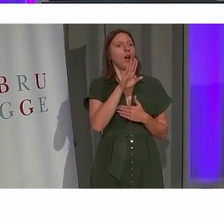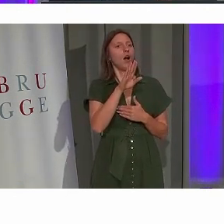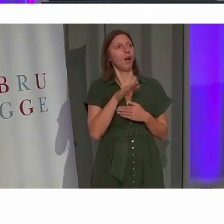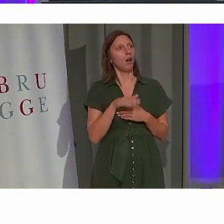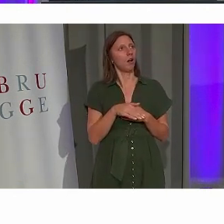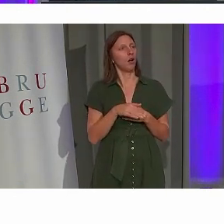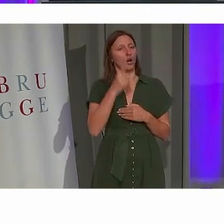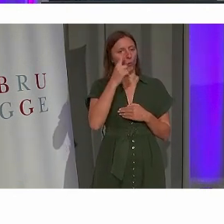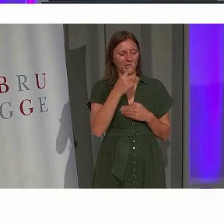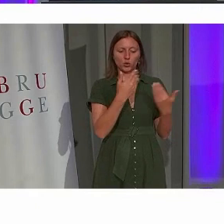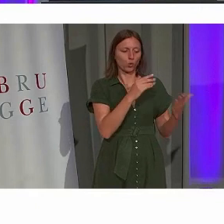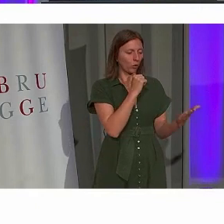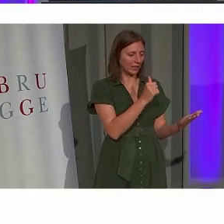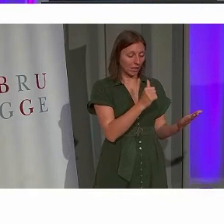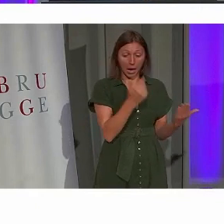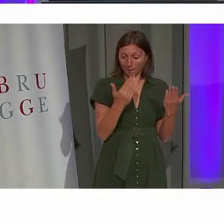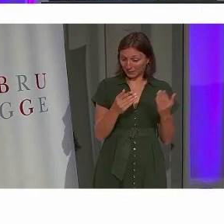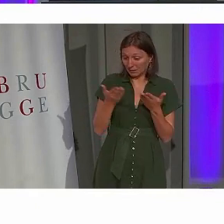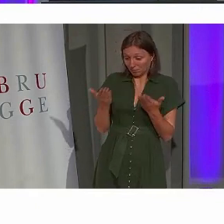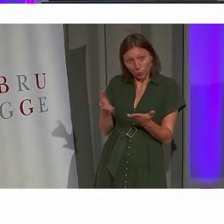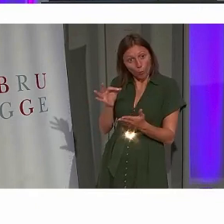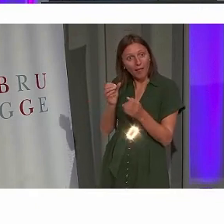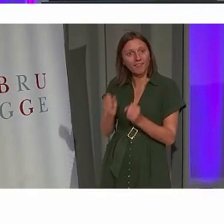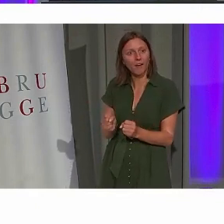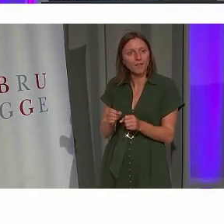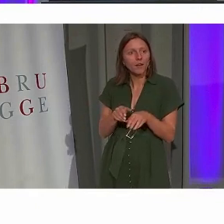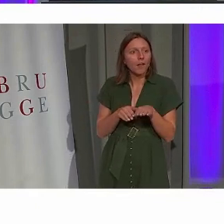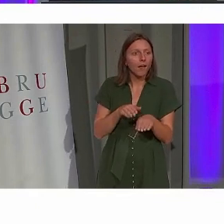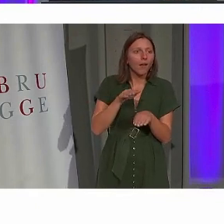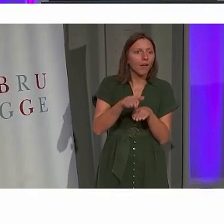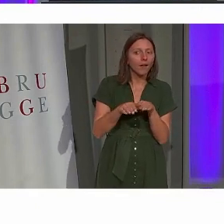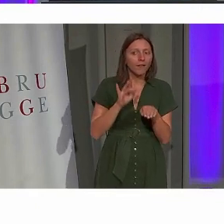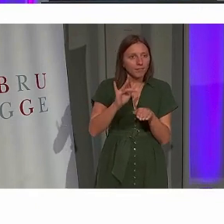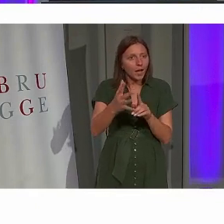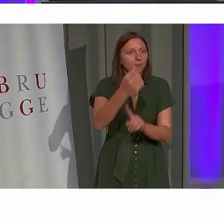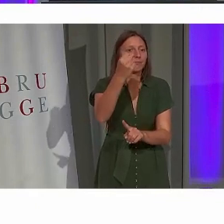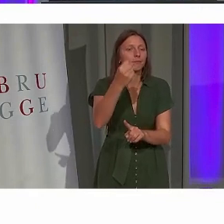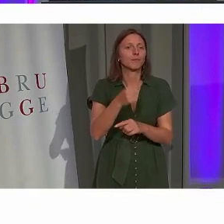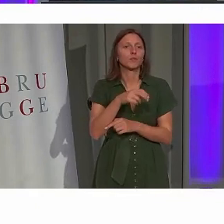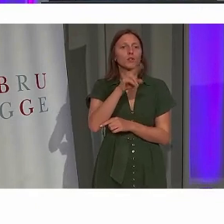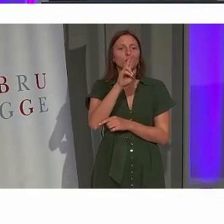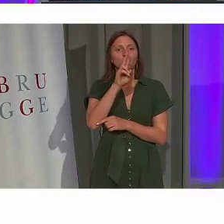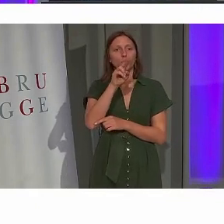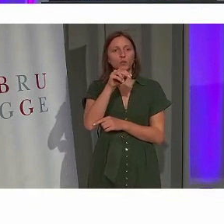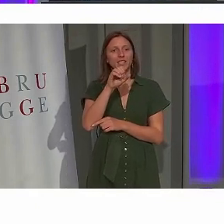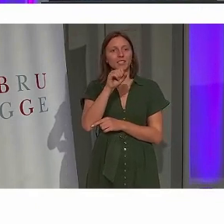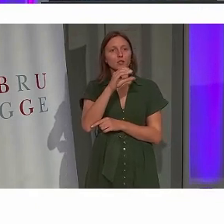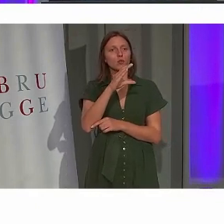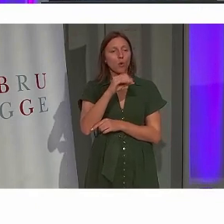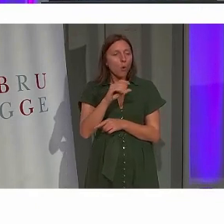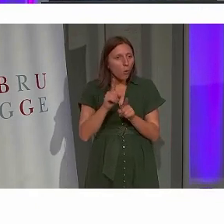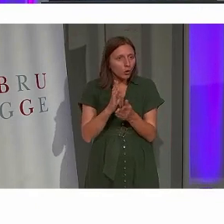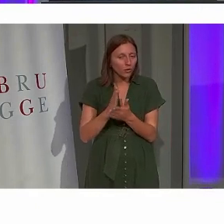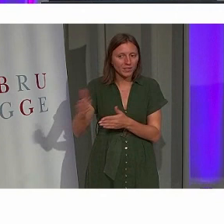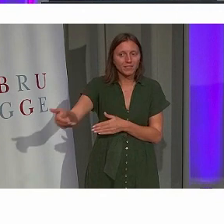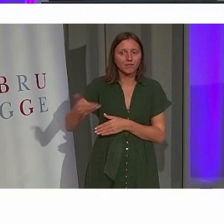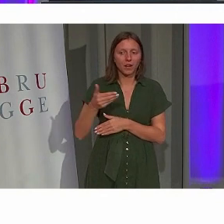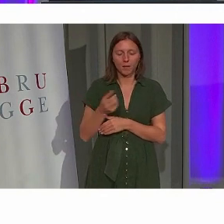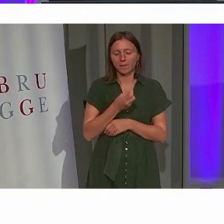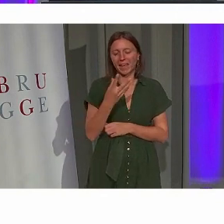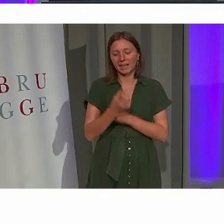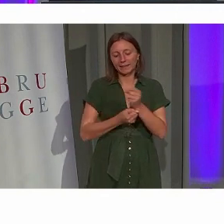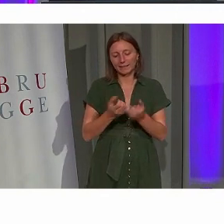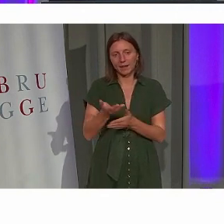walk, with your head into the wall, but you might learn something. This is also something that